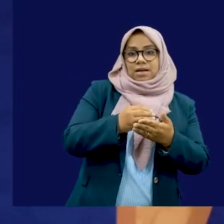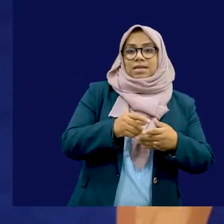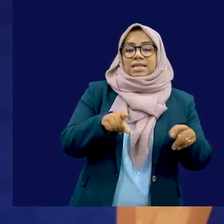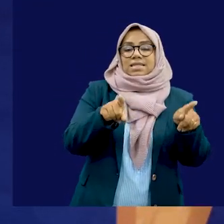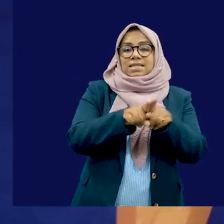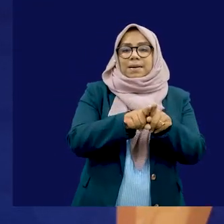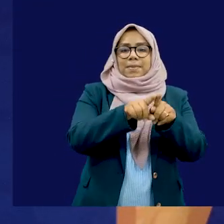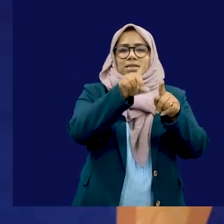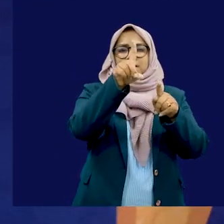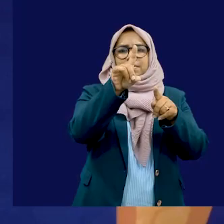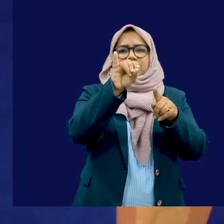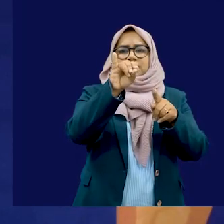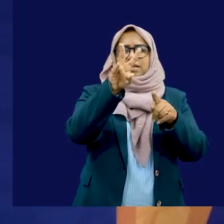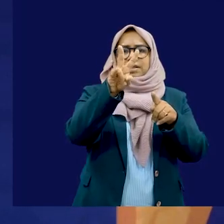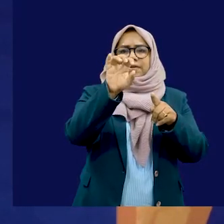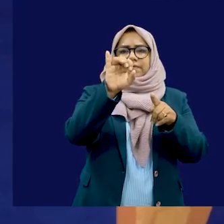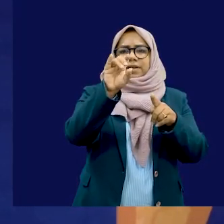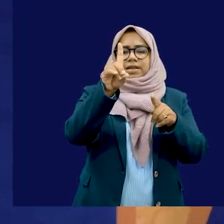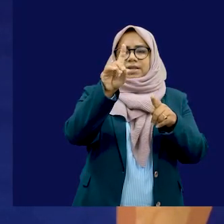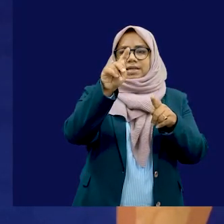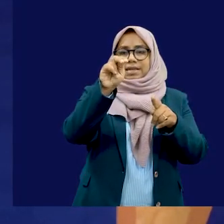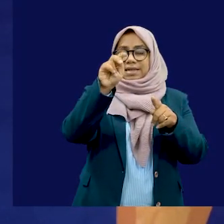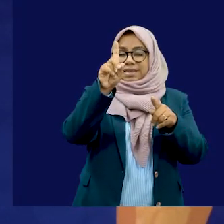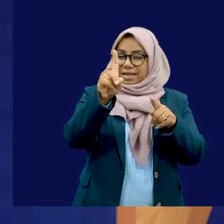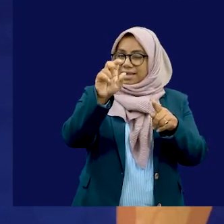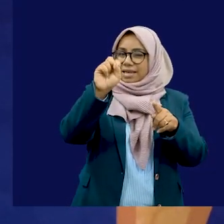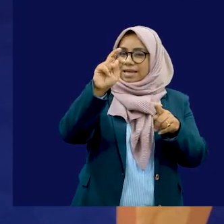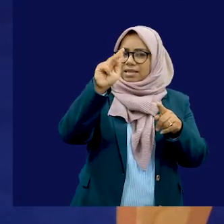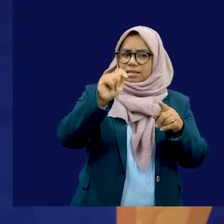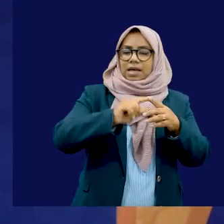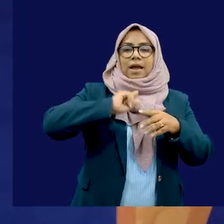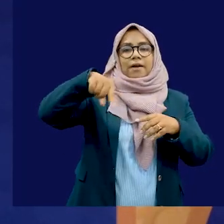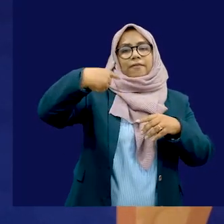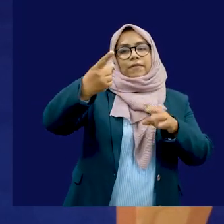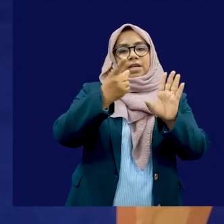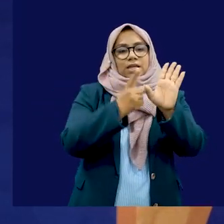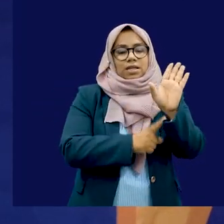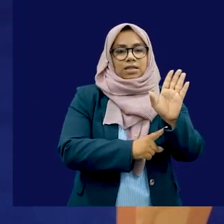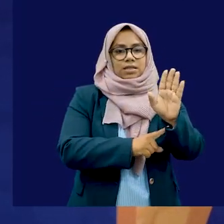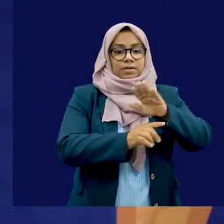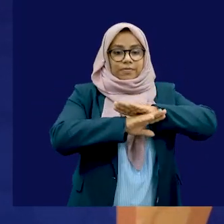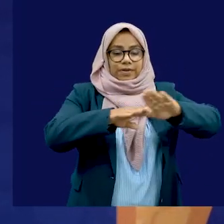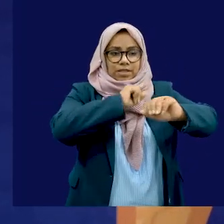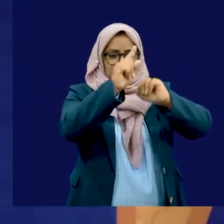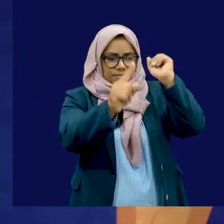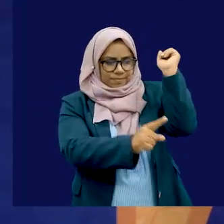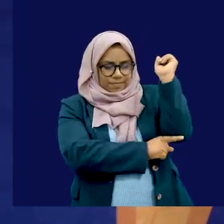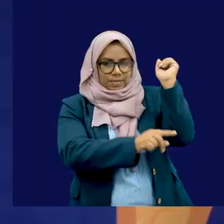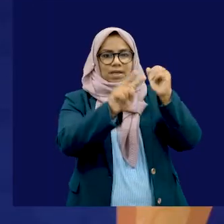dividend allocated for each share from the company's yearly net profit.